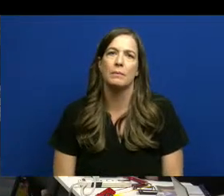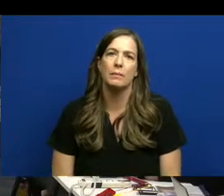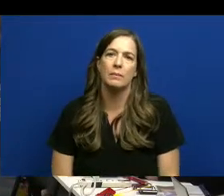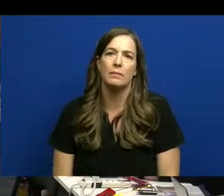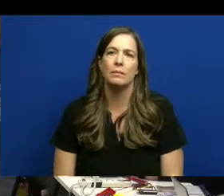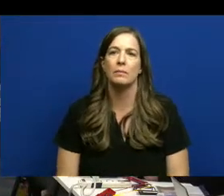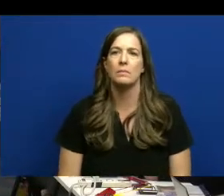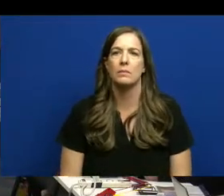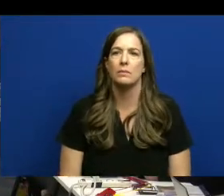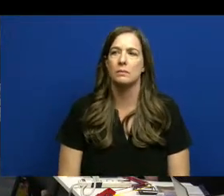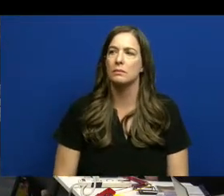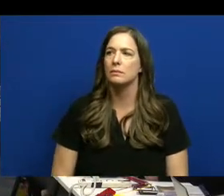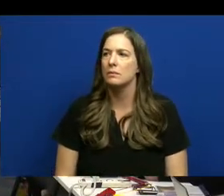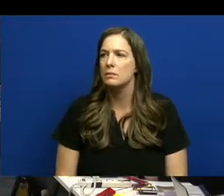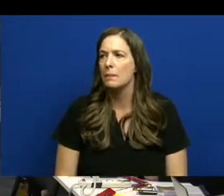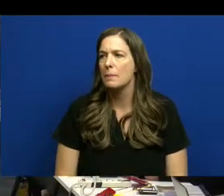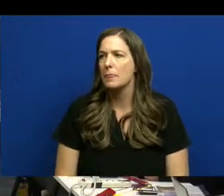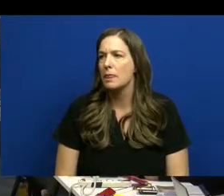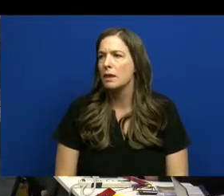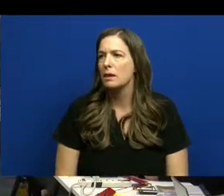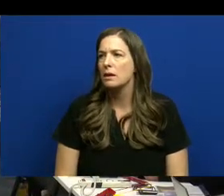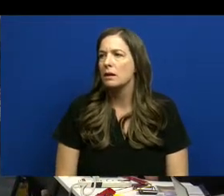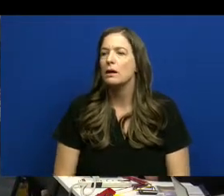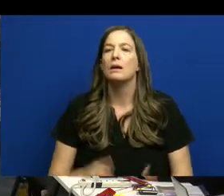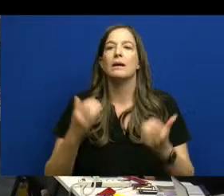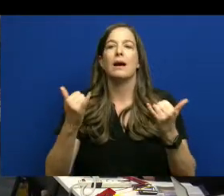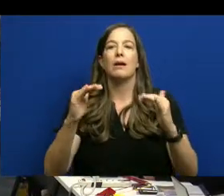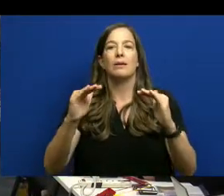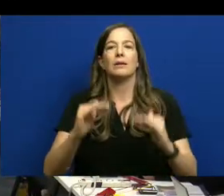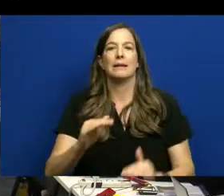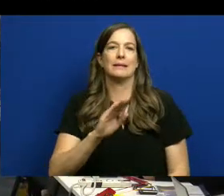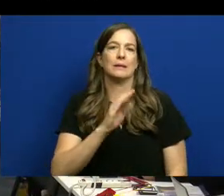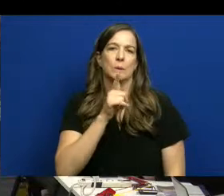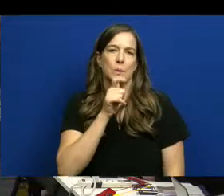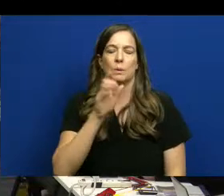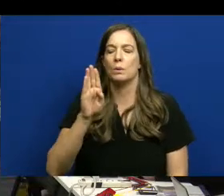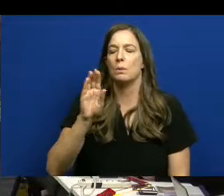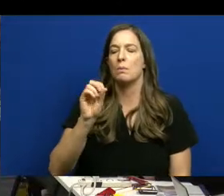Okay, next we will have Bonell Ammon.